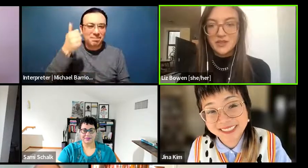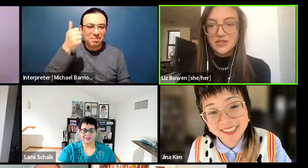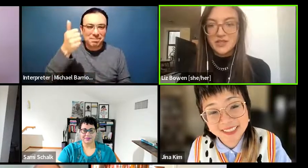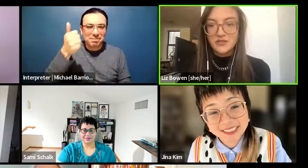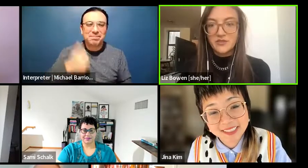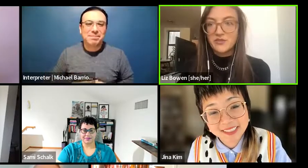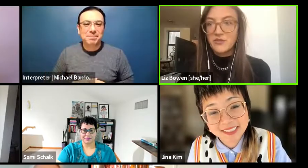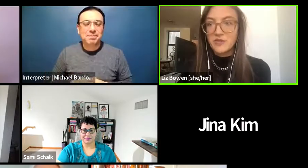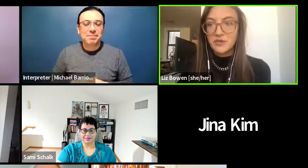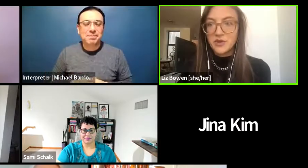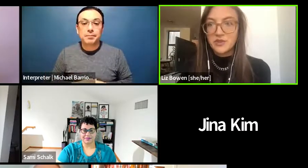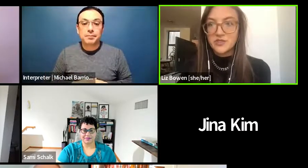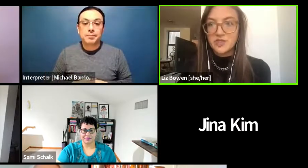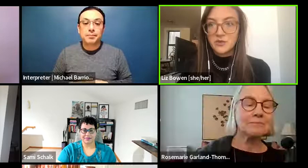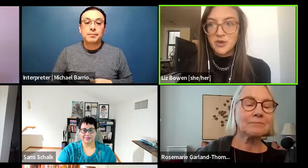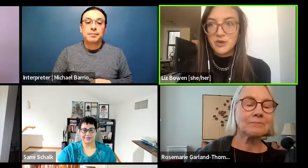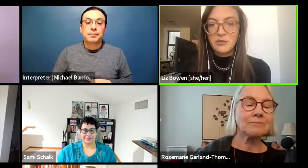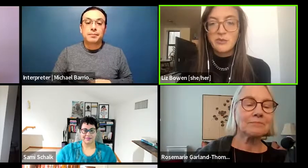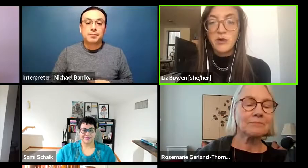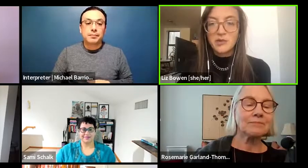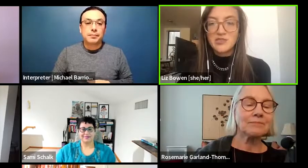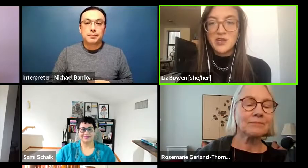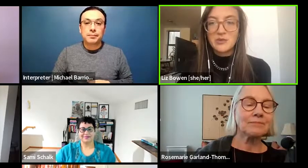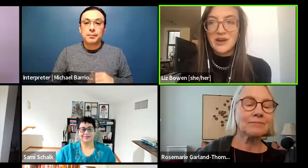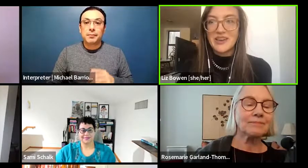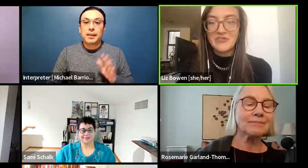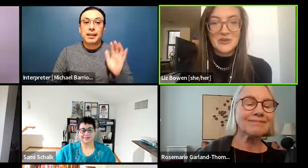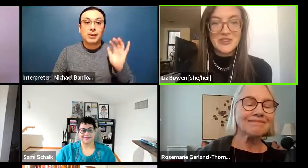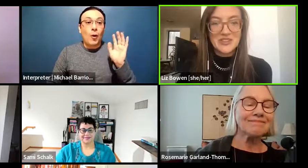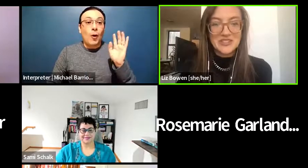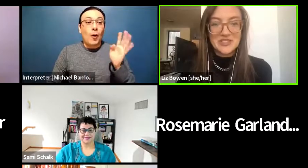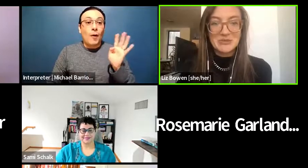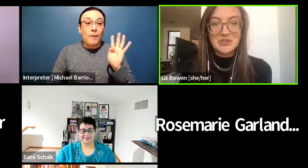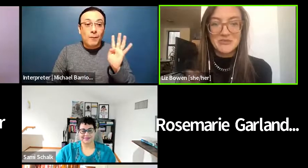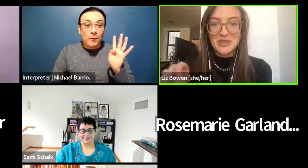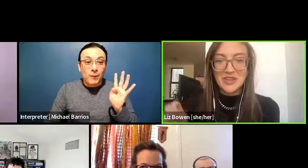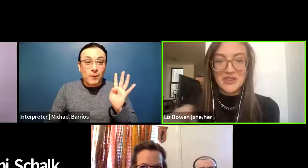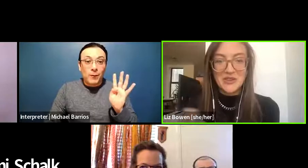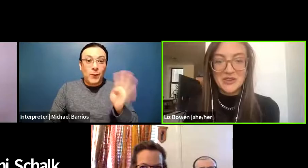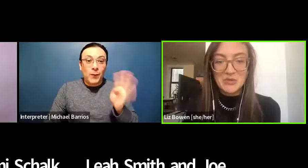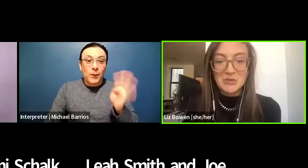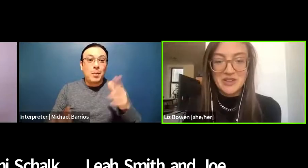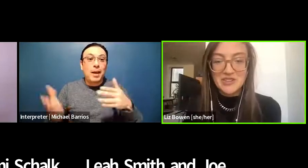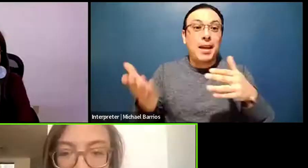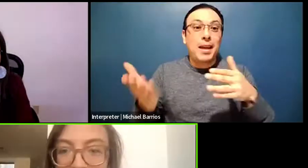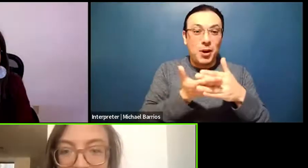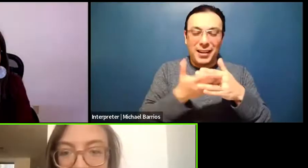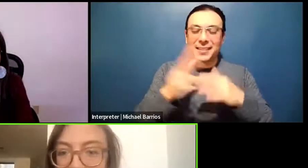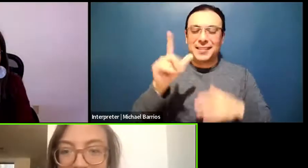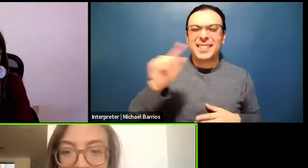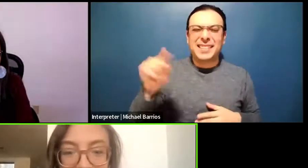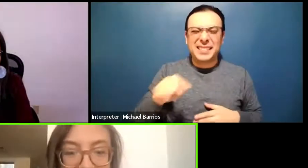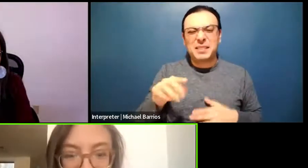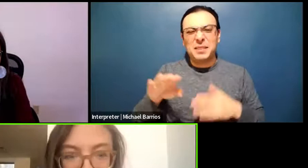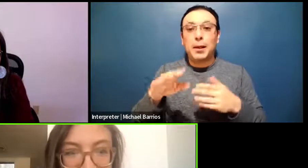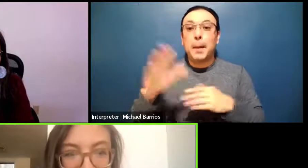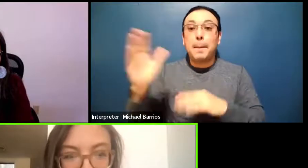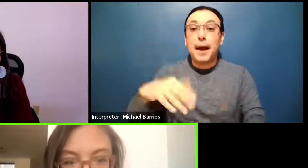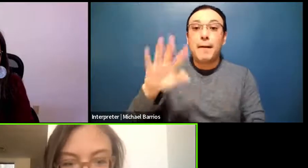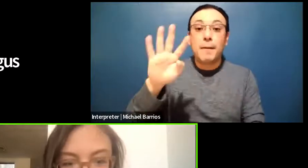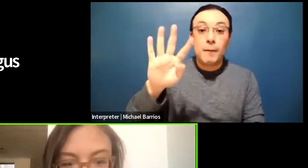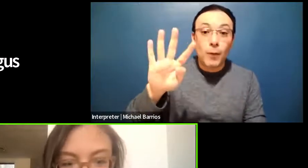Okay, we're going to take a 5-minute break. Let's try to be back, maybe 4 minutes, try to be back at 4:32. But if you need another couple minutes, that's okay.